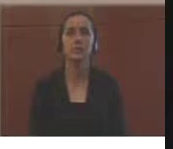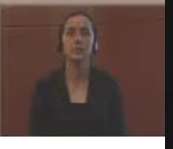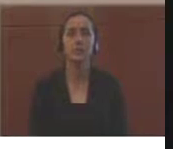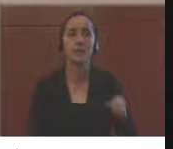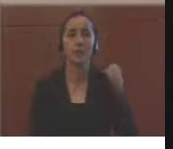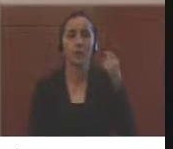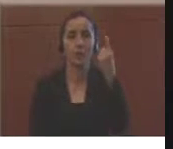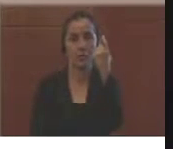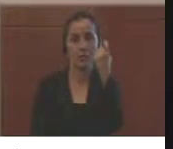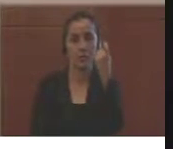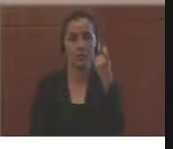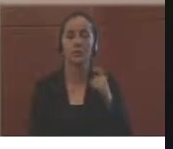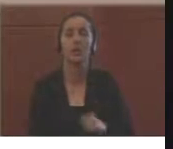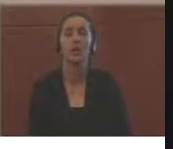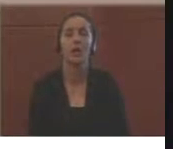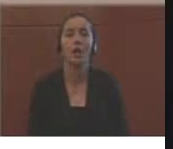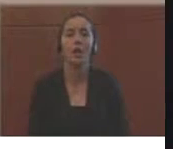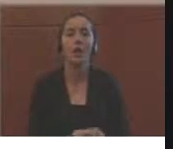11.